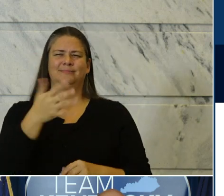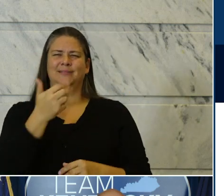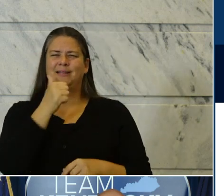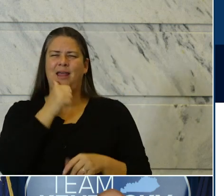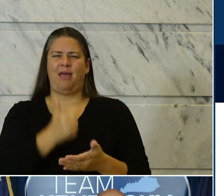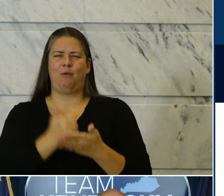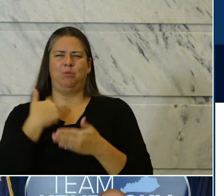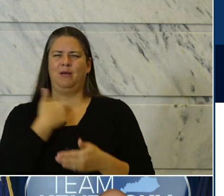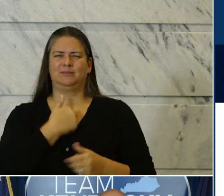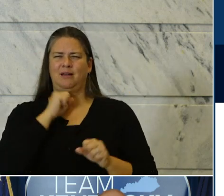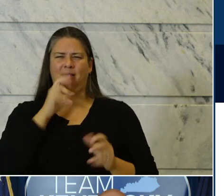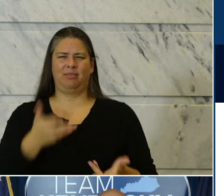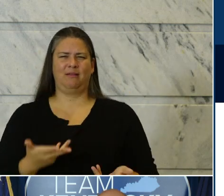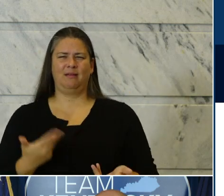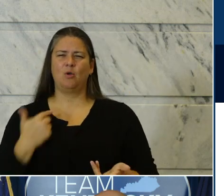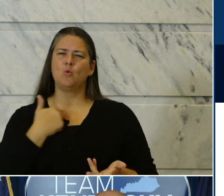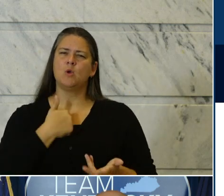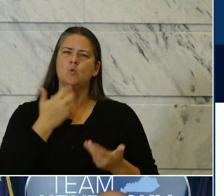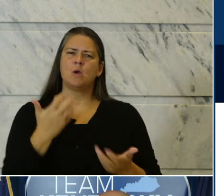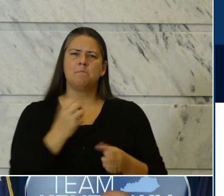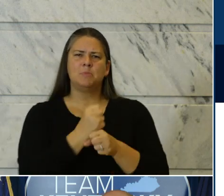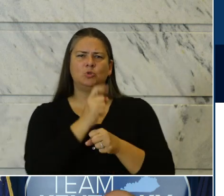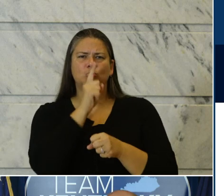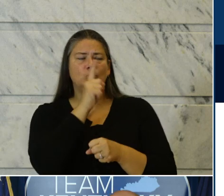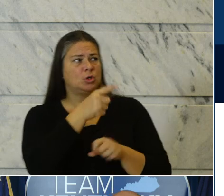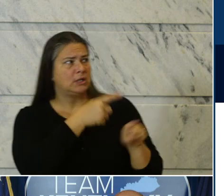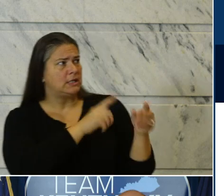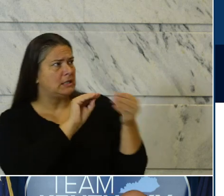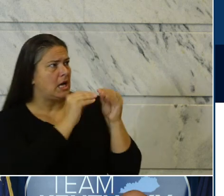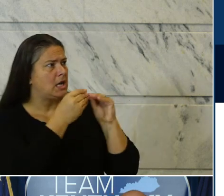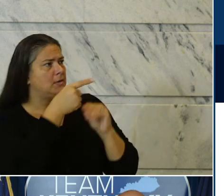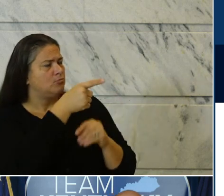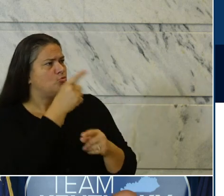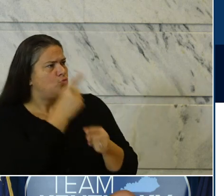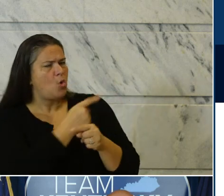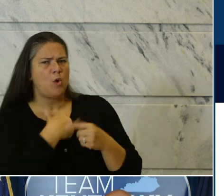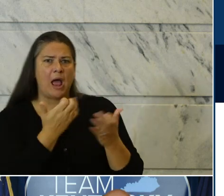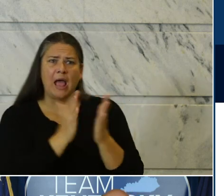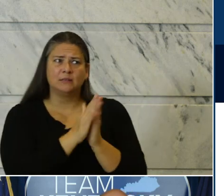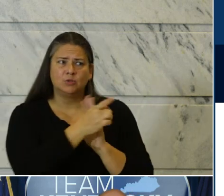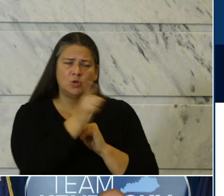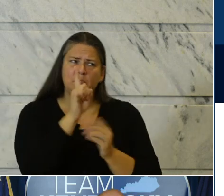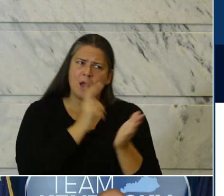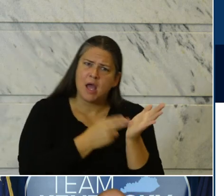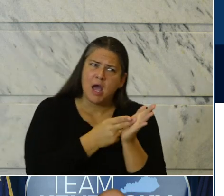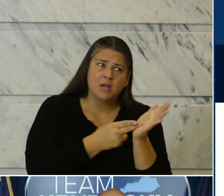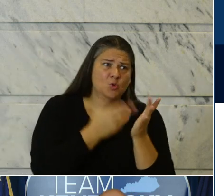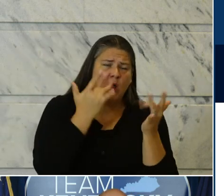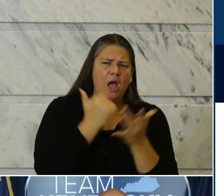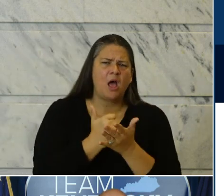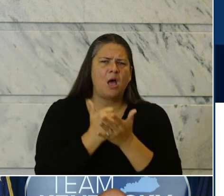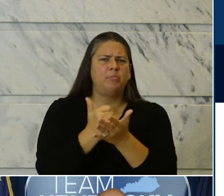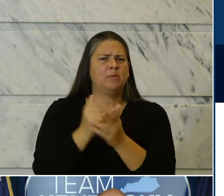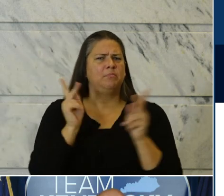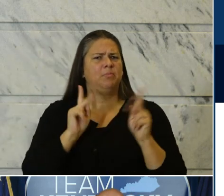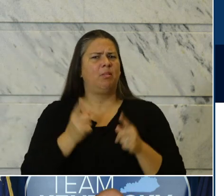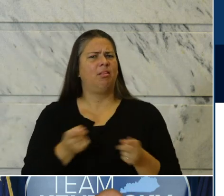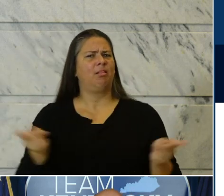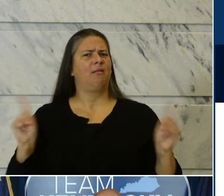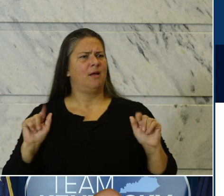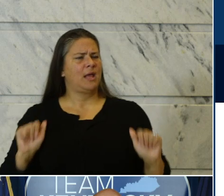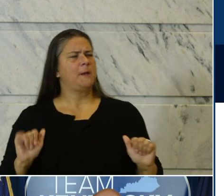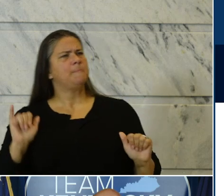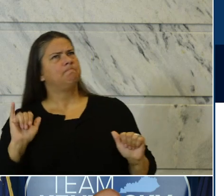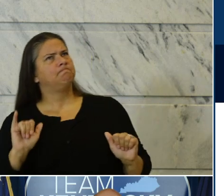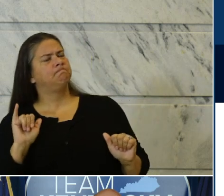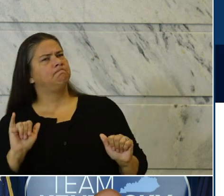we understand it and being honest about that, and working together in good faith. So this is a tool for the public to try to help you be